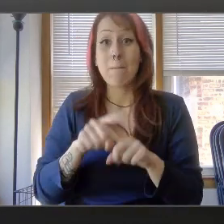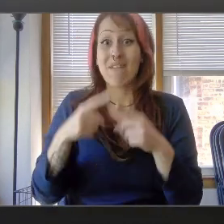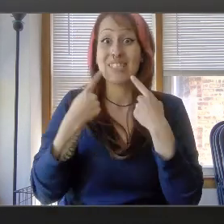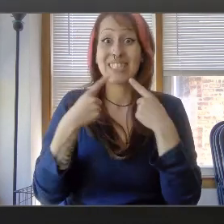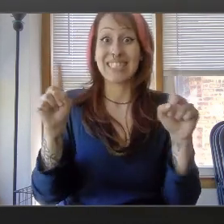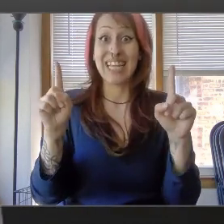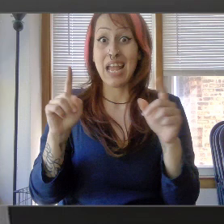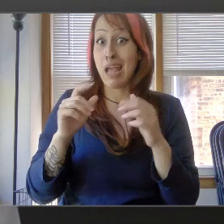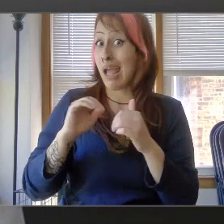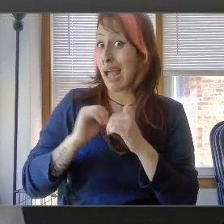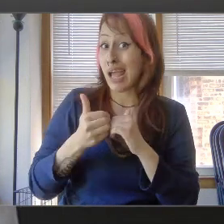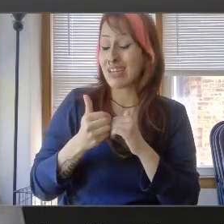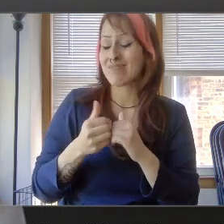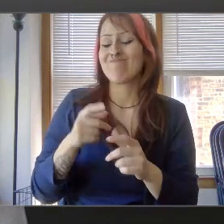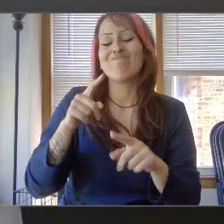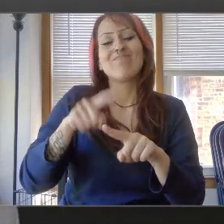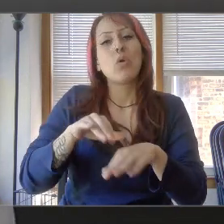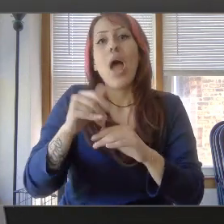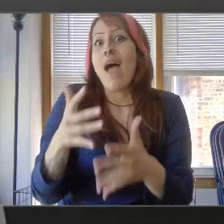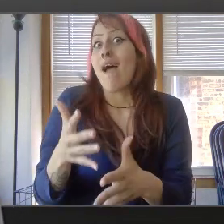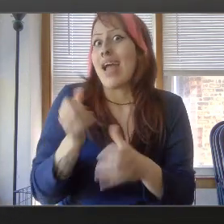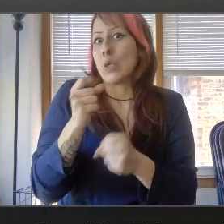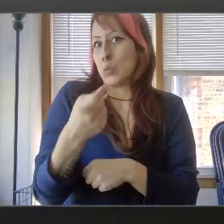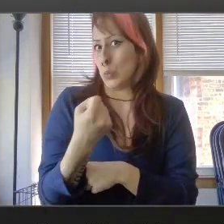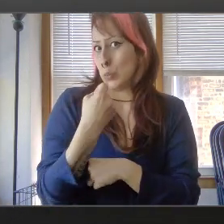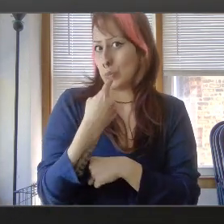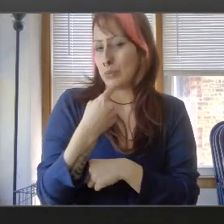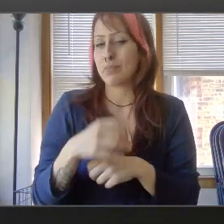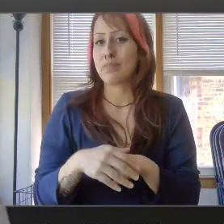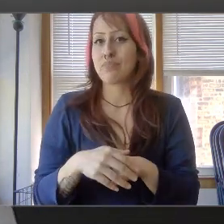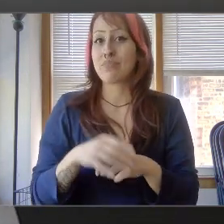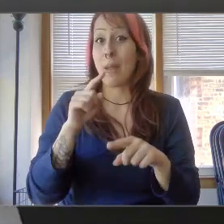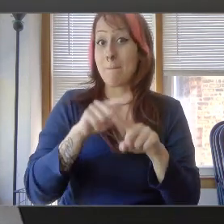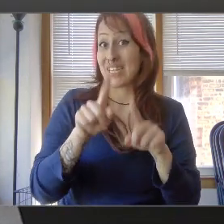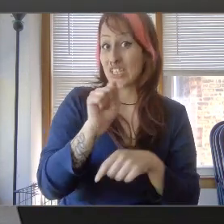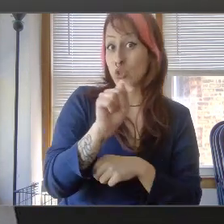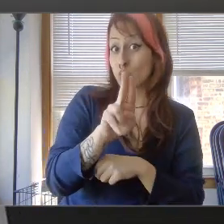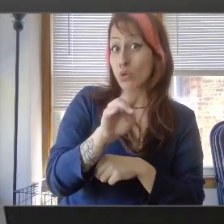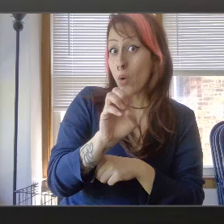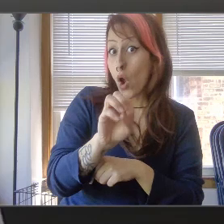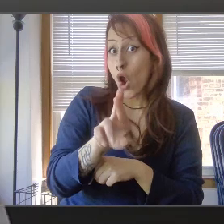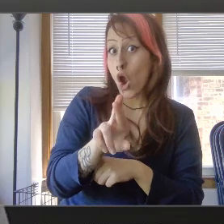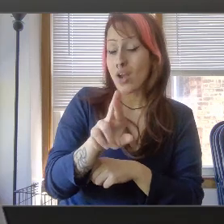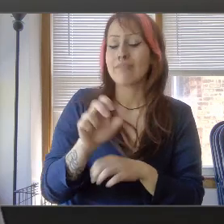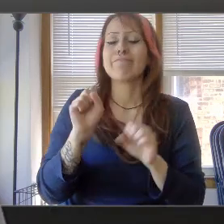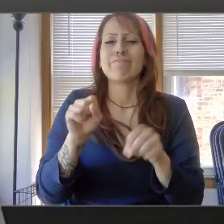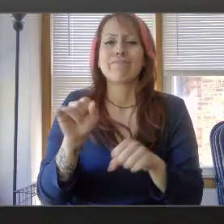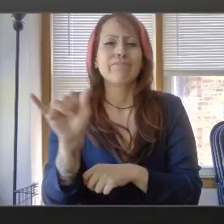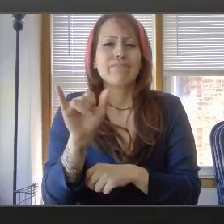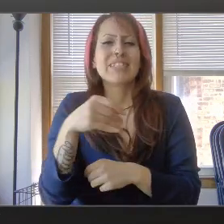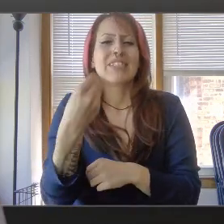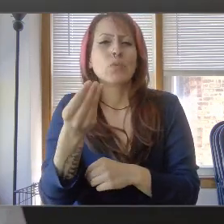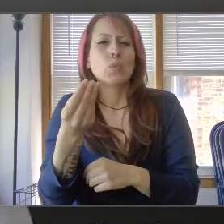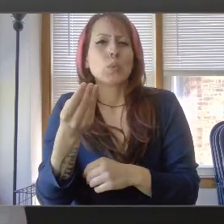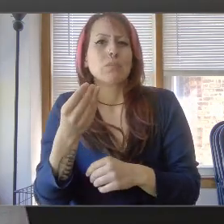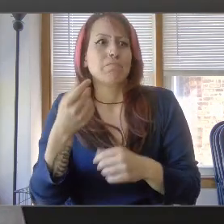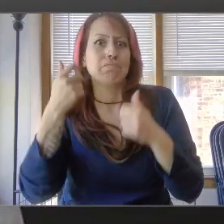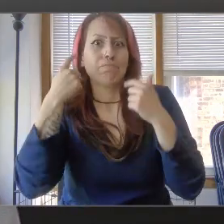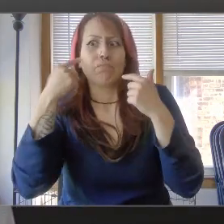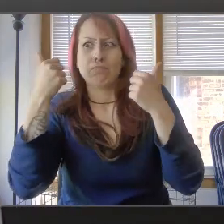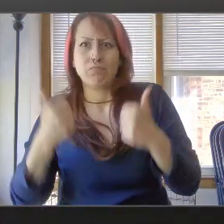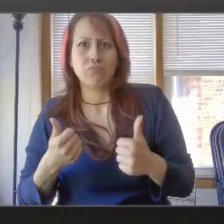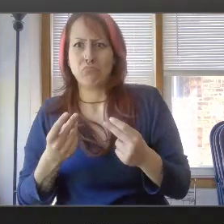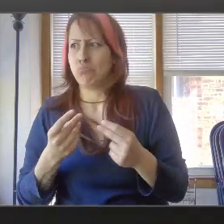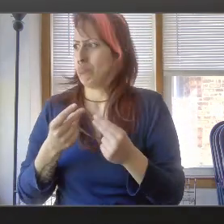acoustic neuroma or tumor can also give you a sudden hearing loss, but not always. This is when a tumor is growing on your auditory nerve